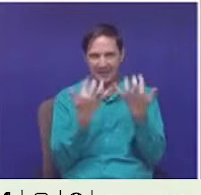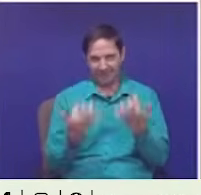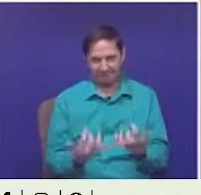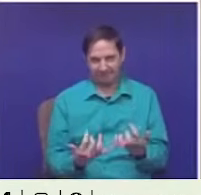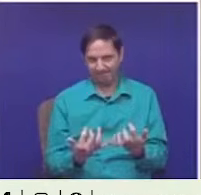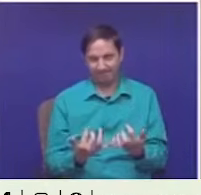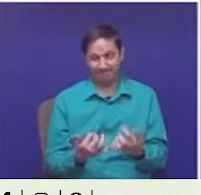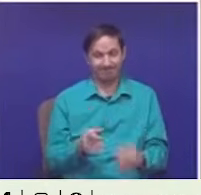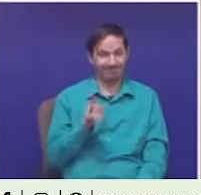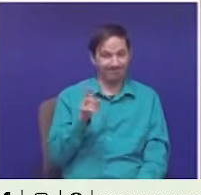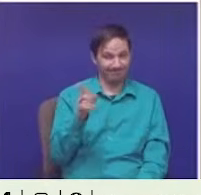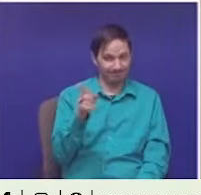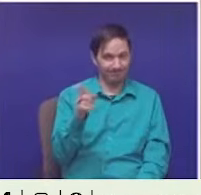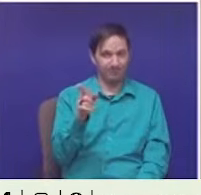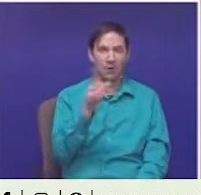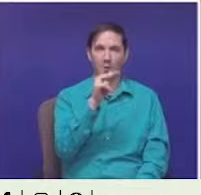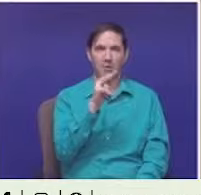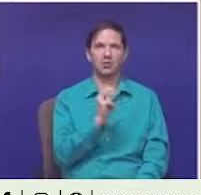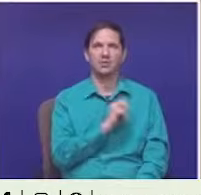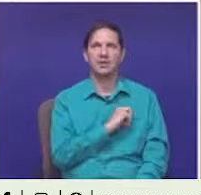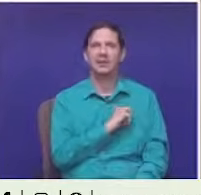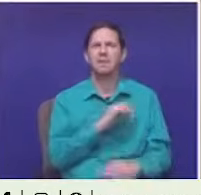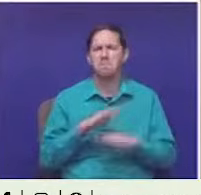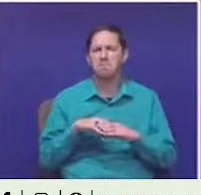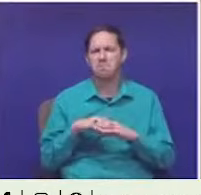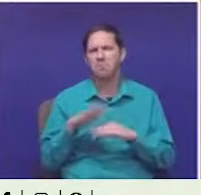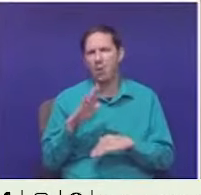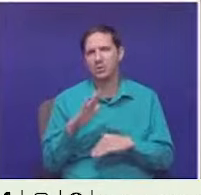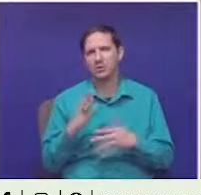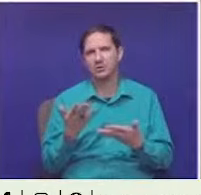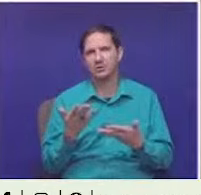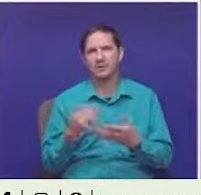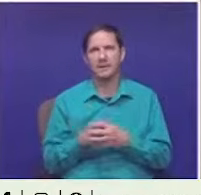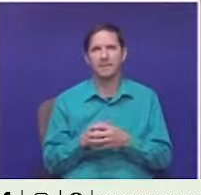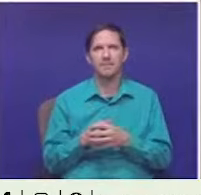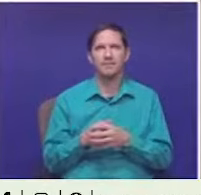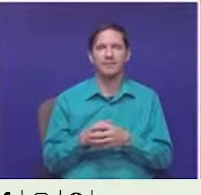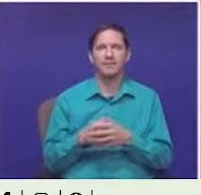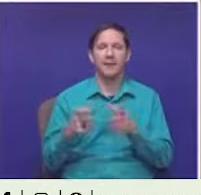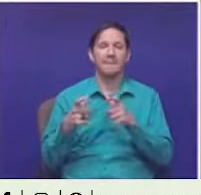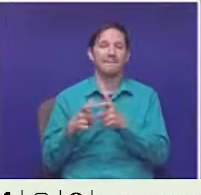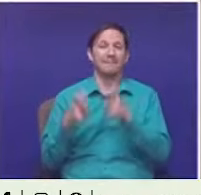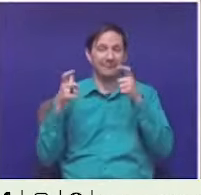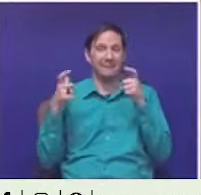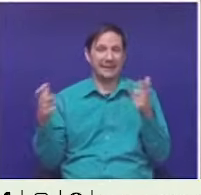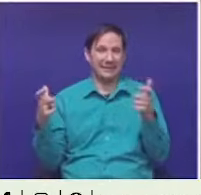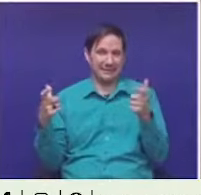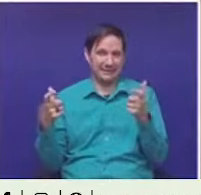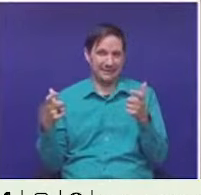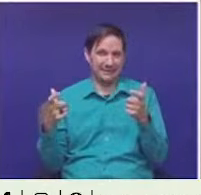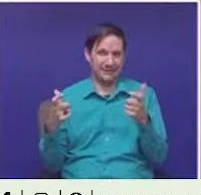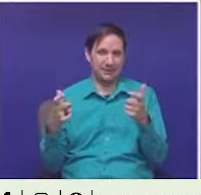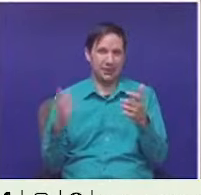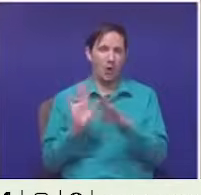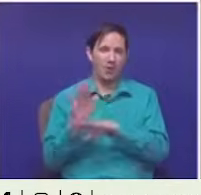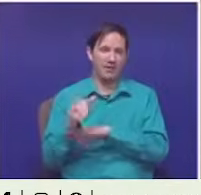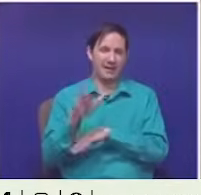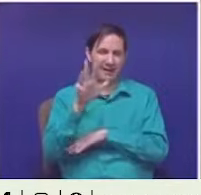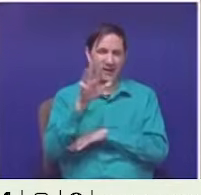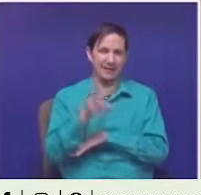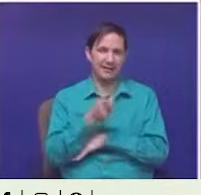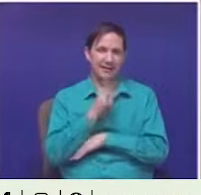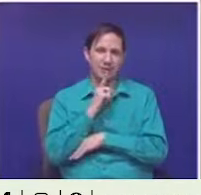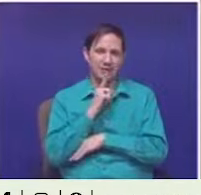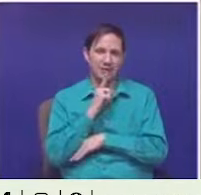In KwaZulu-Natal, Mosi, KwaZulu-Natal accounts for the largest number with over 9,000 learners